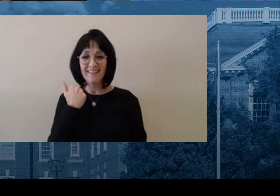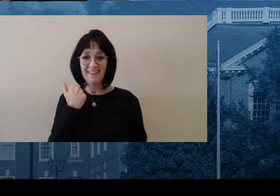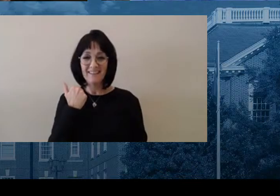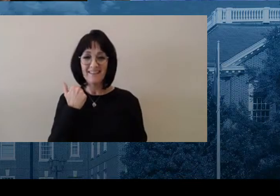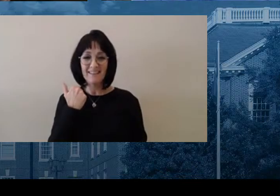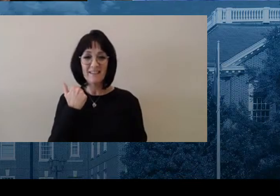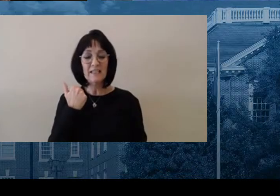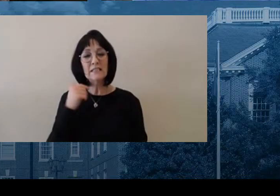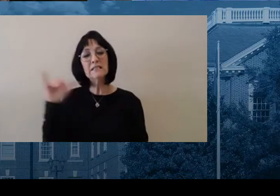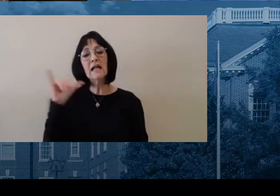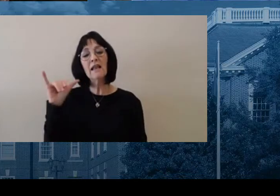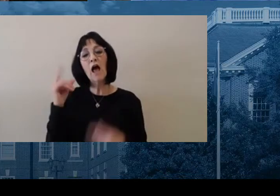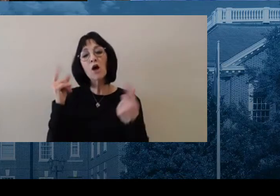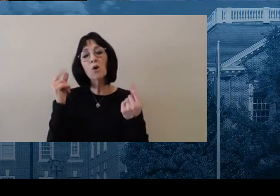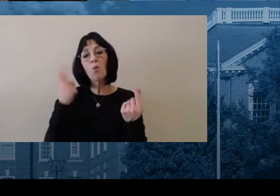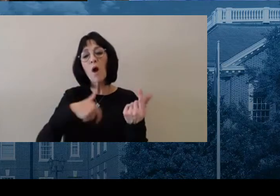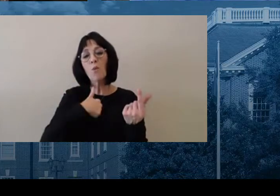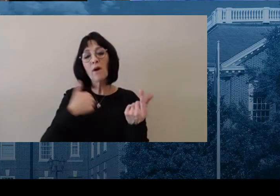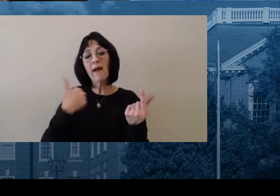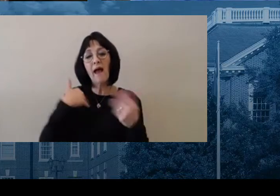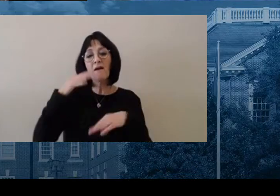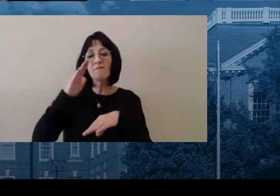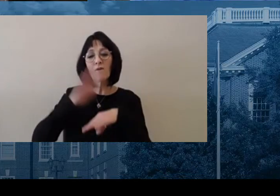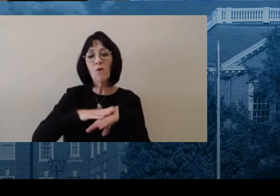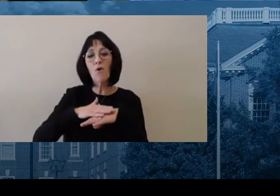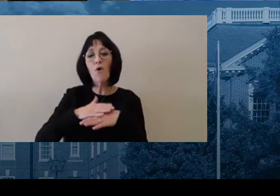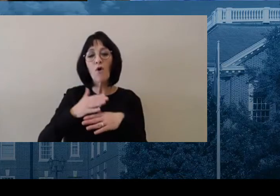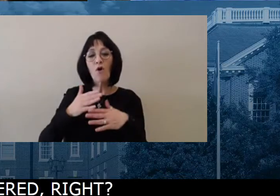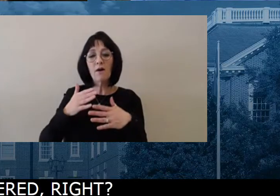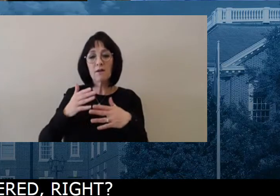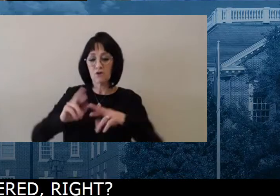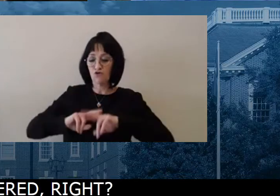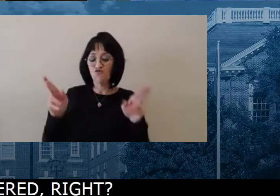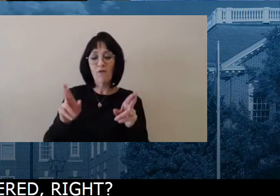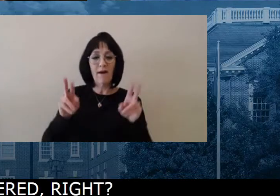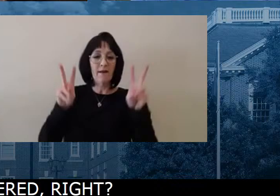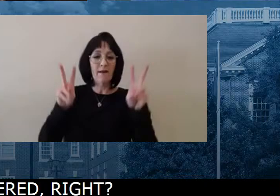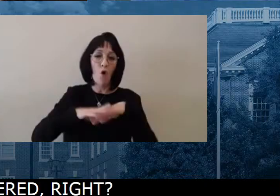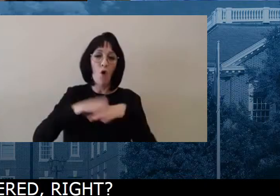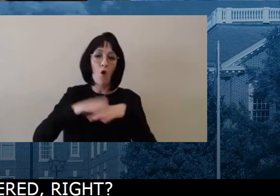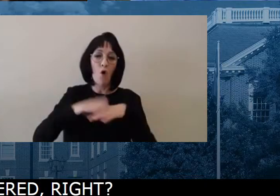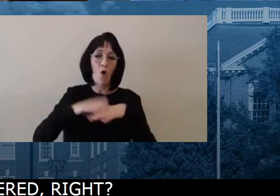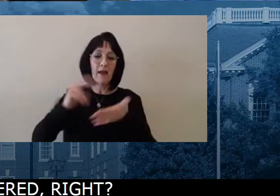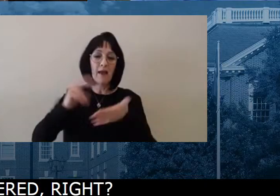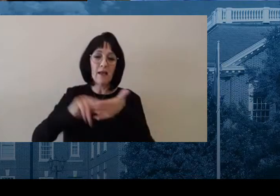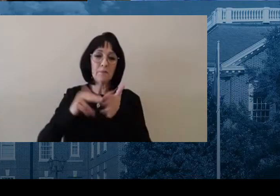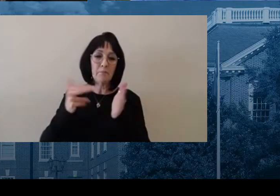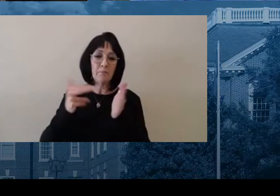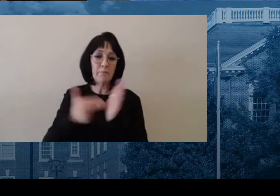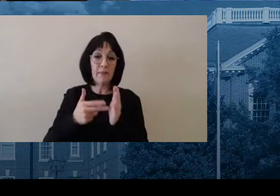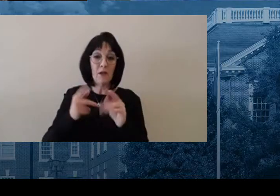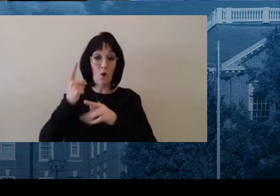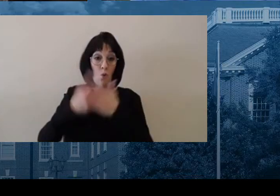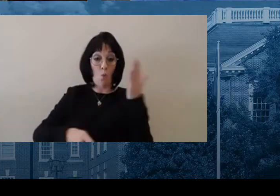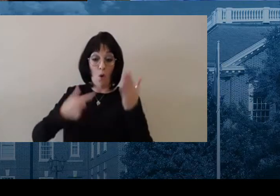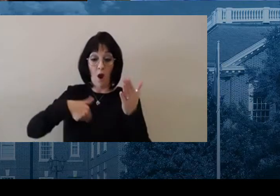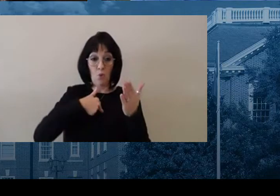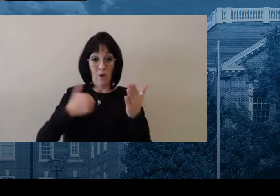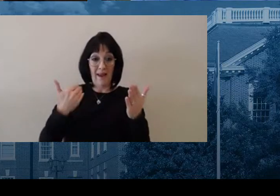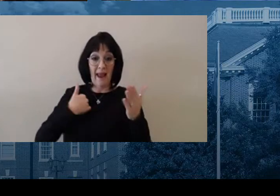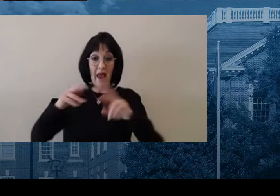Like what we have on hand in process, what's in the pipeline, it's usually about a week's worth that's in the